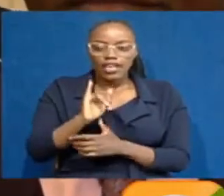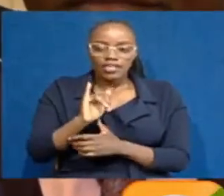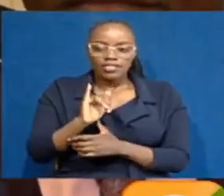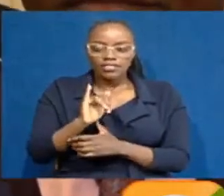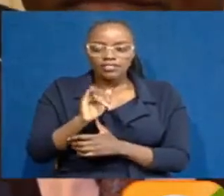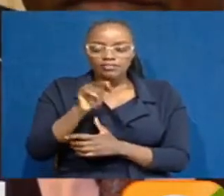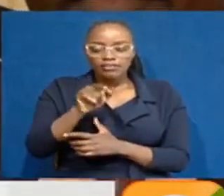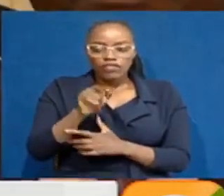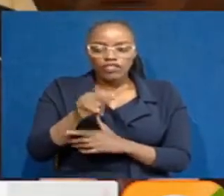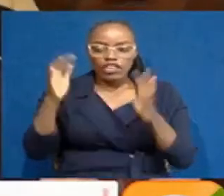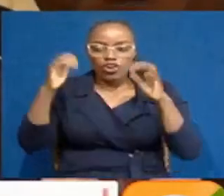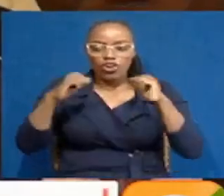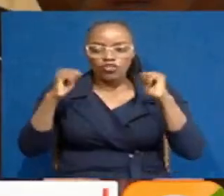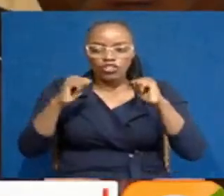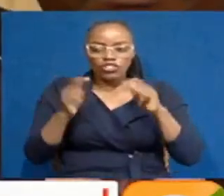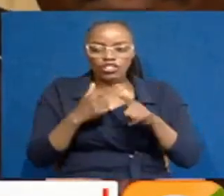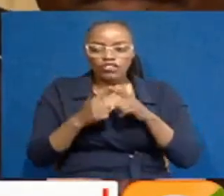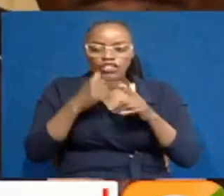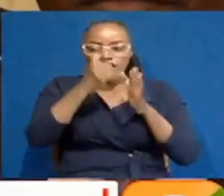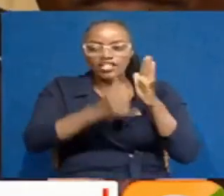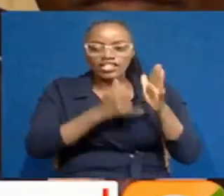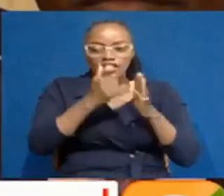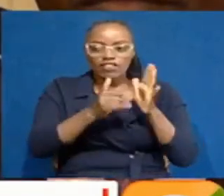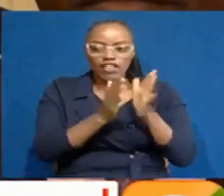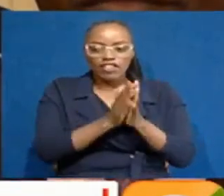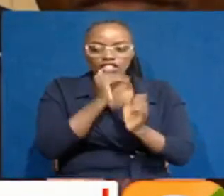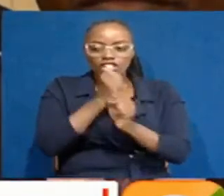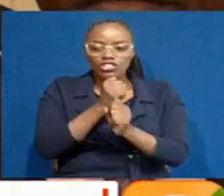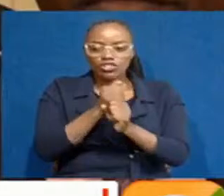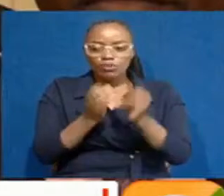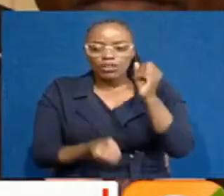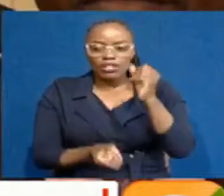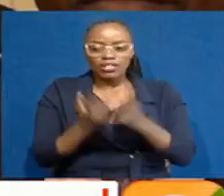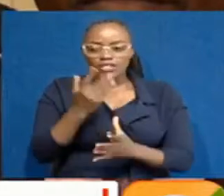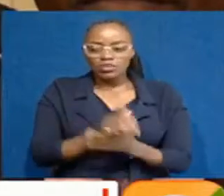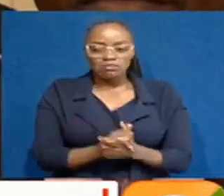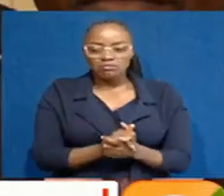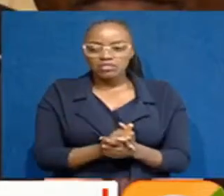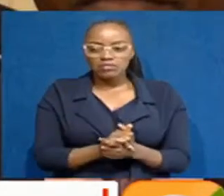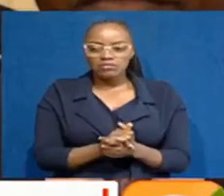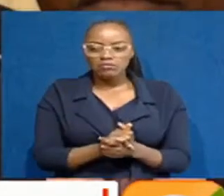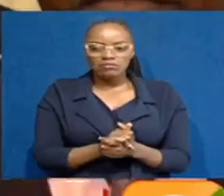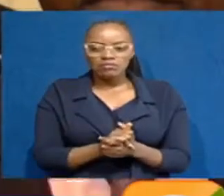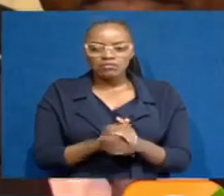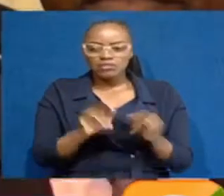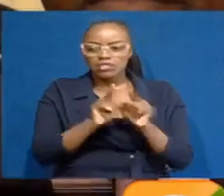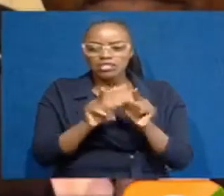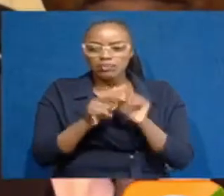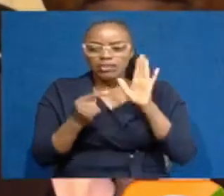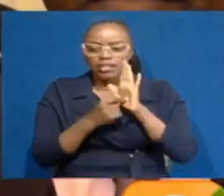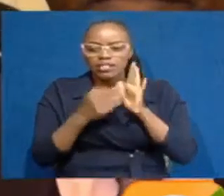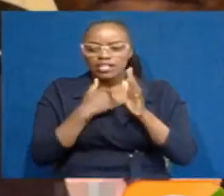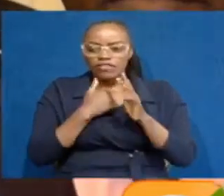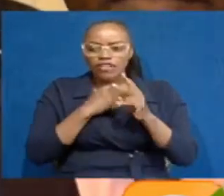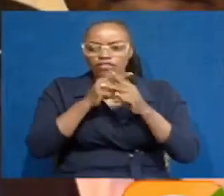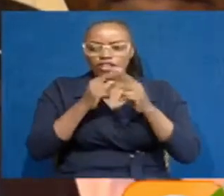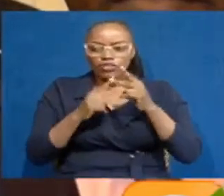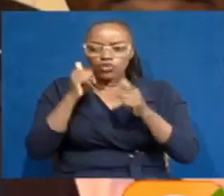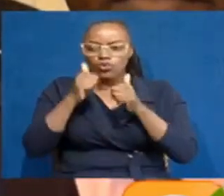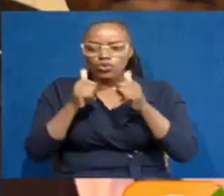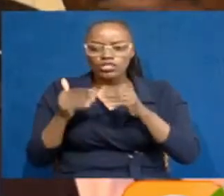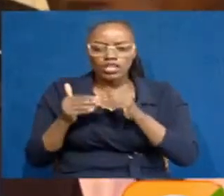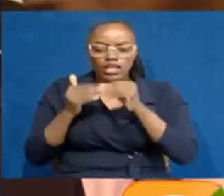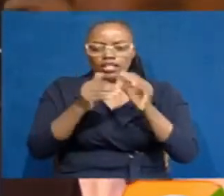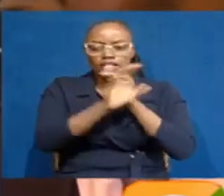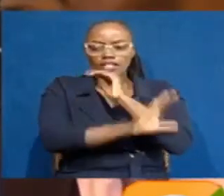happening, it's about industrialization and job creation. These are the two pillars that drive this